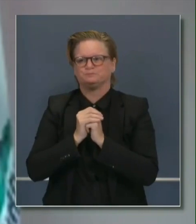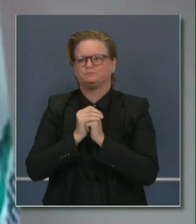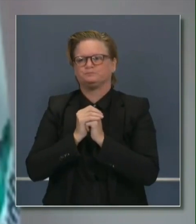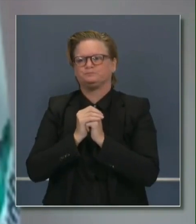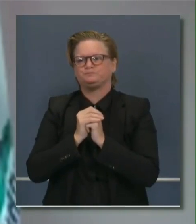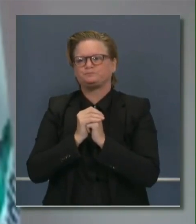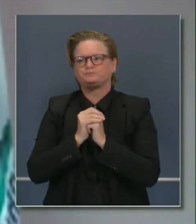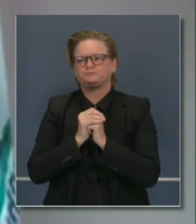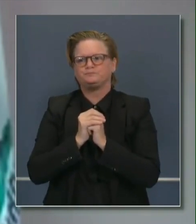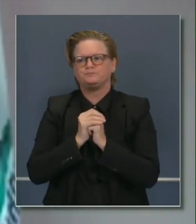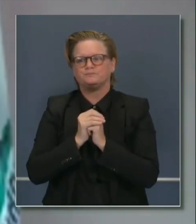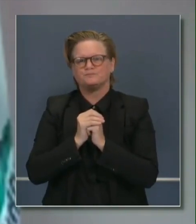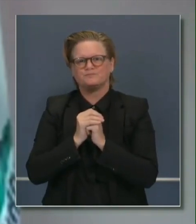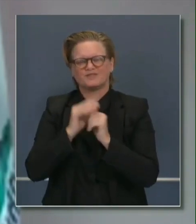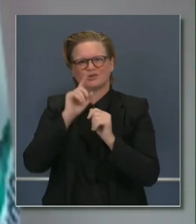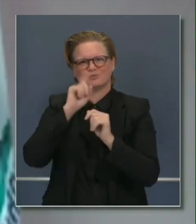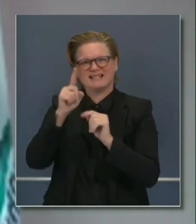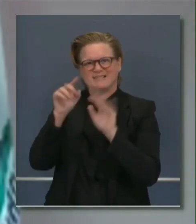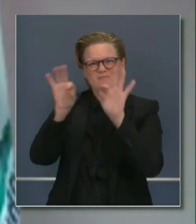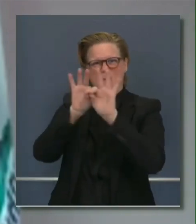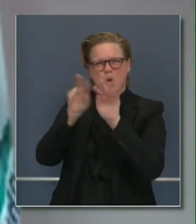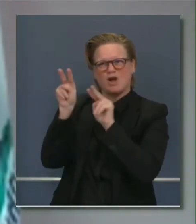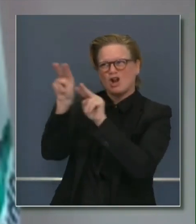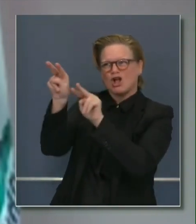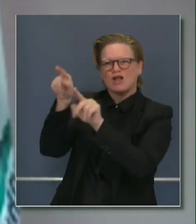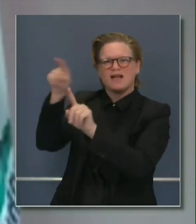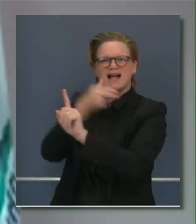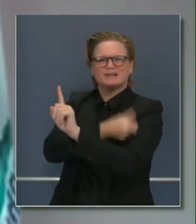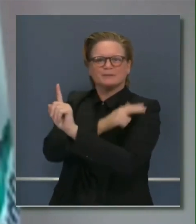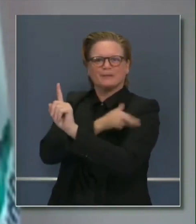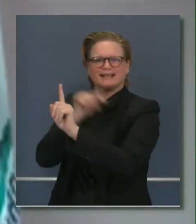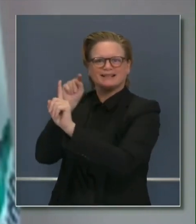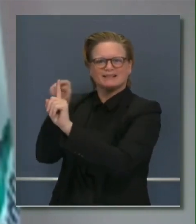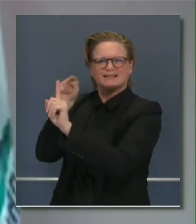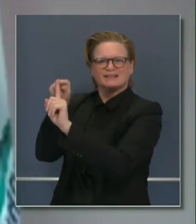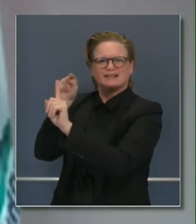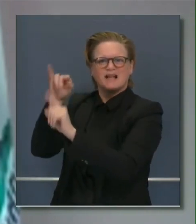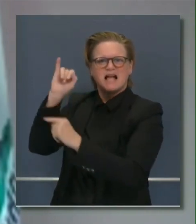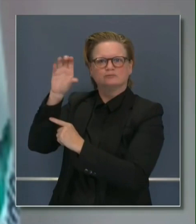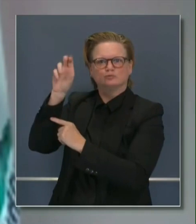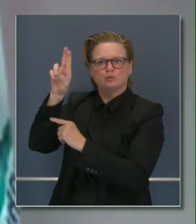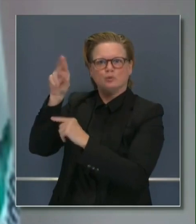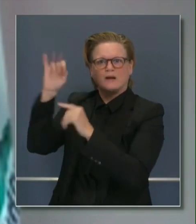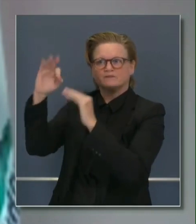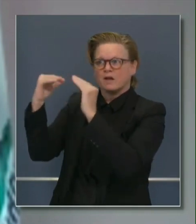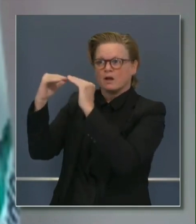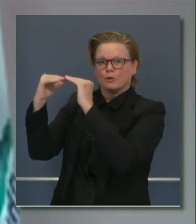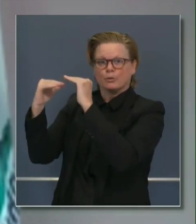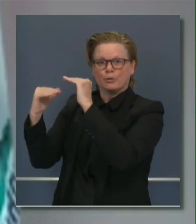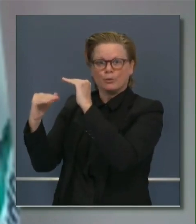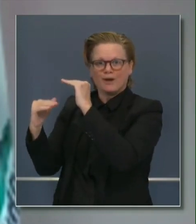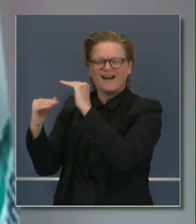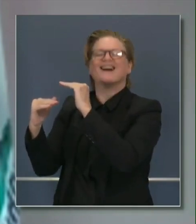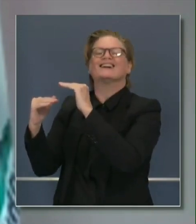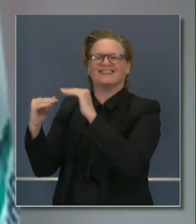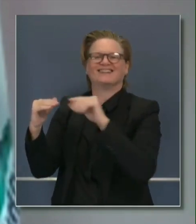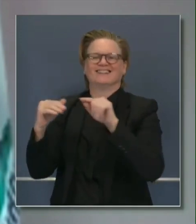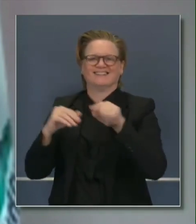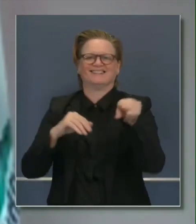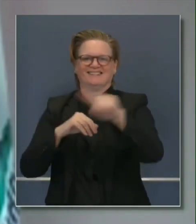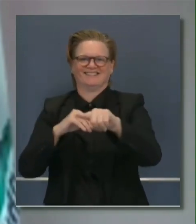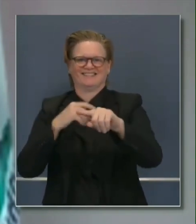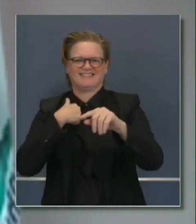regional stay-at-home order effectively. Why do we say it's by counties? Because each county will then go back